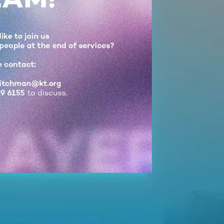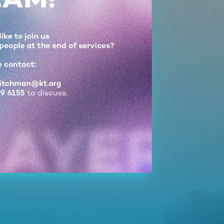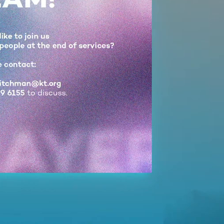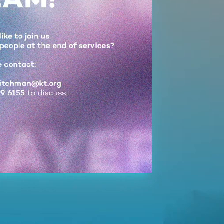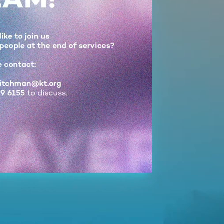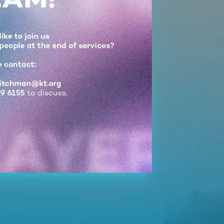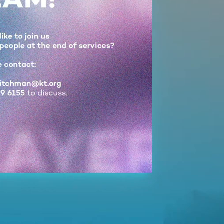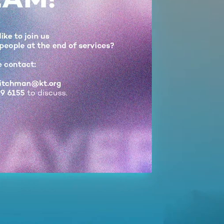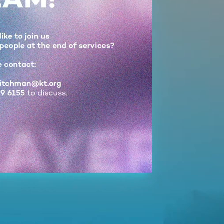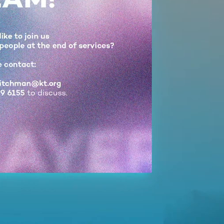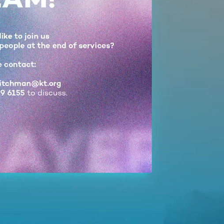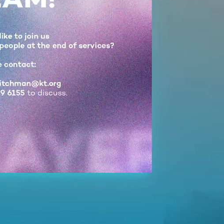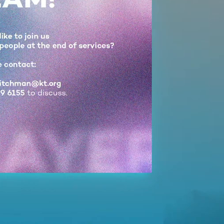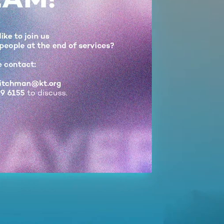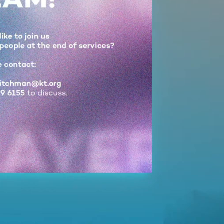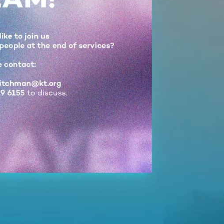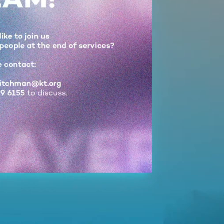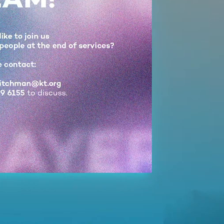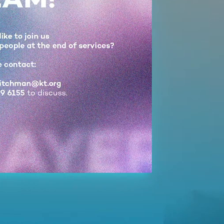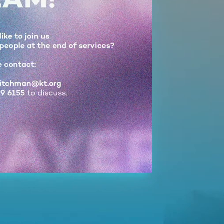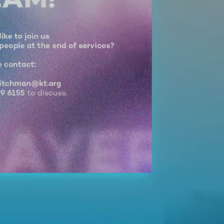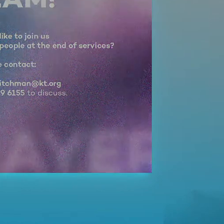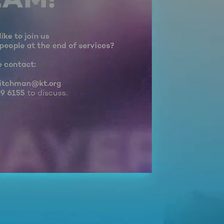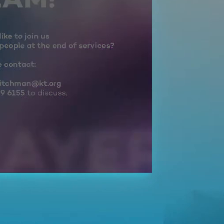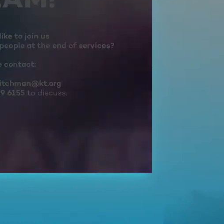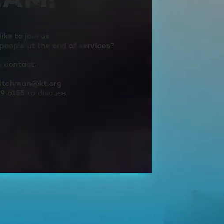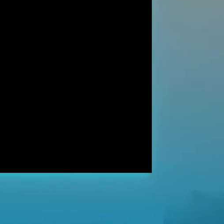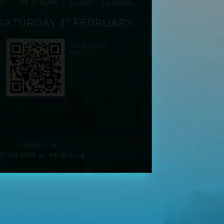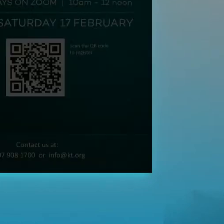Who is standing on the